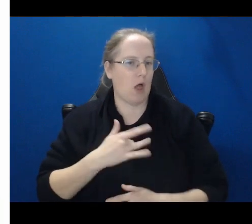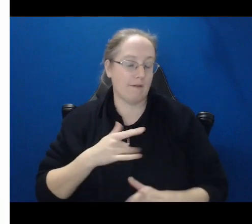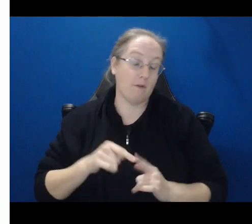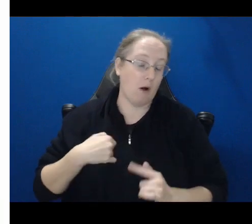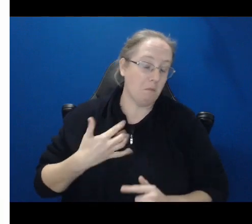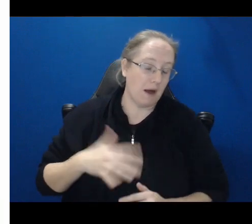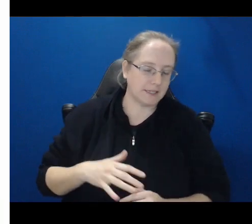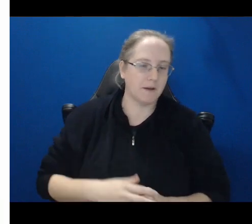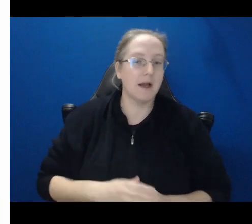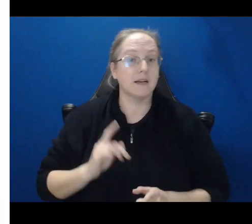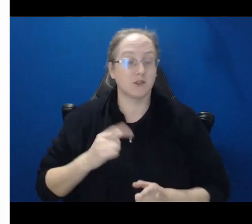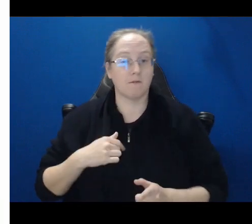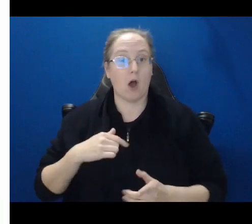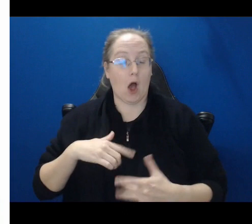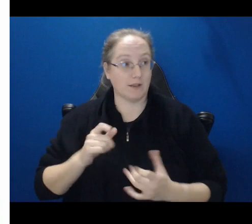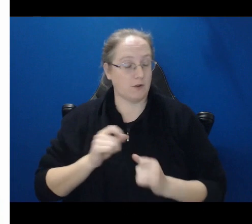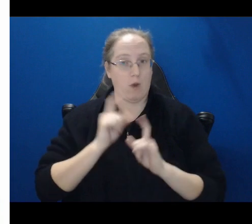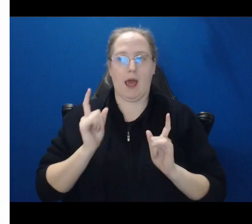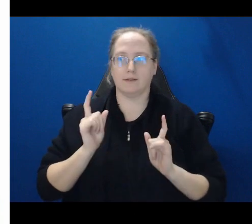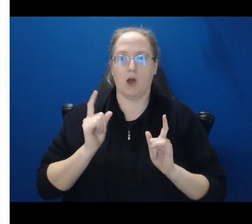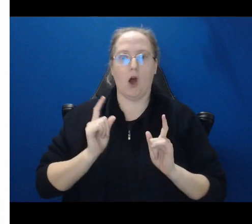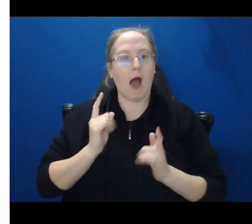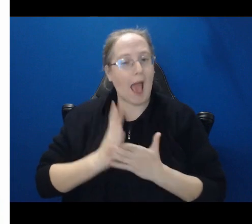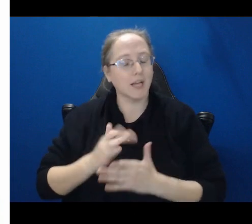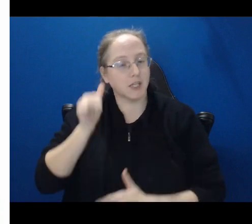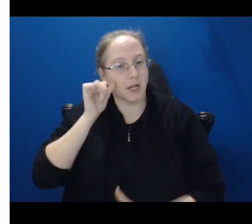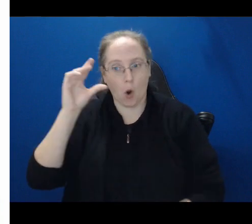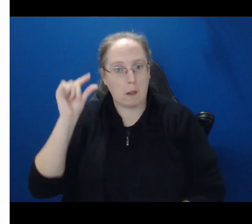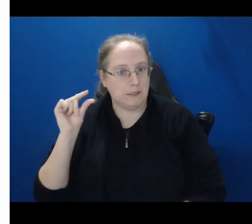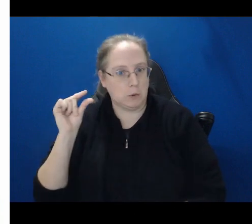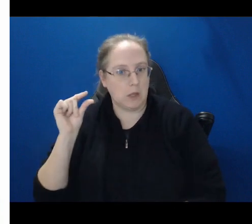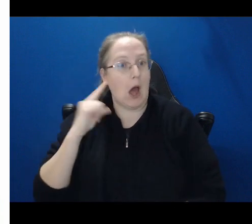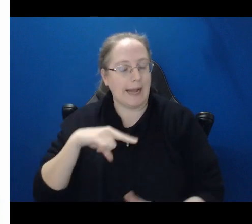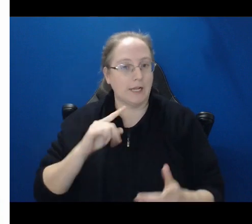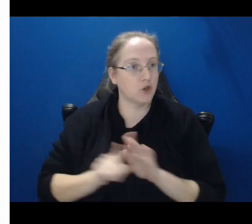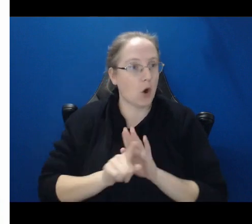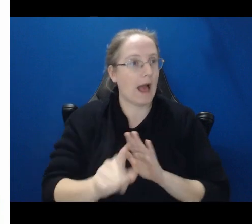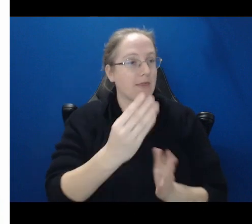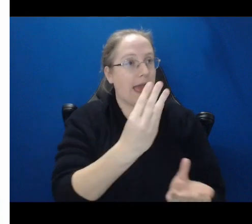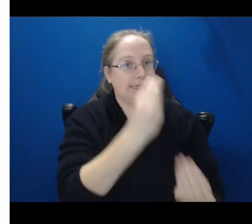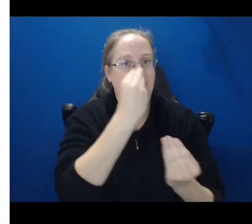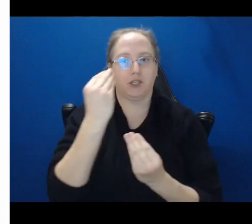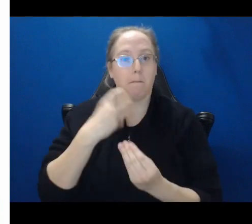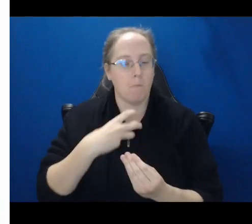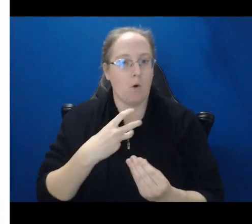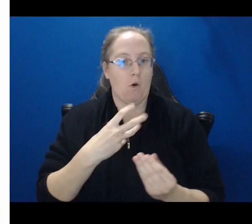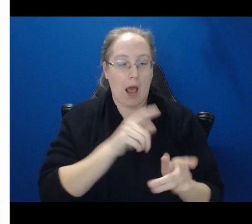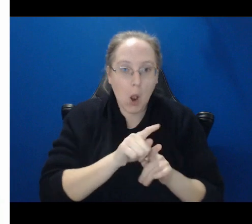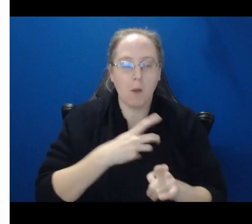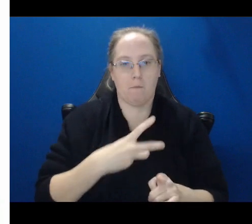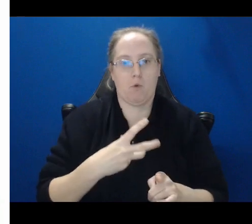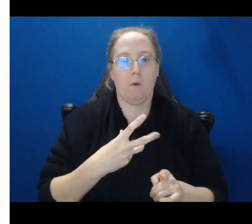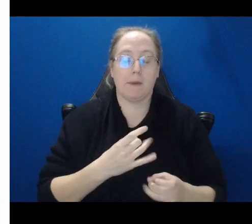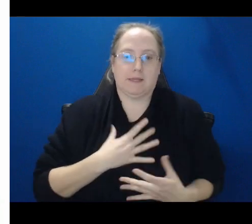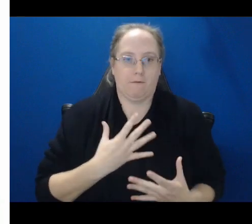very little and it's time to go and start educating yourself, and that's a long process. Yeah,